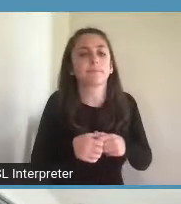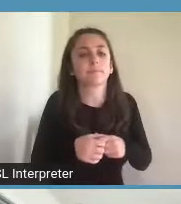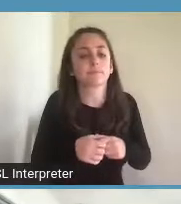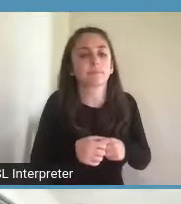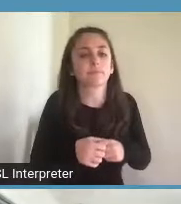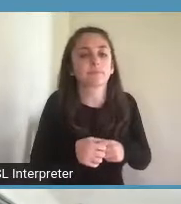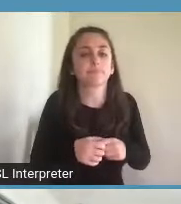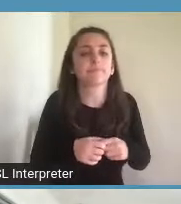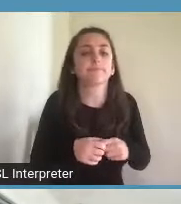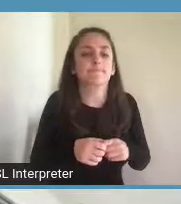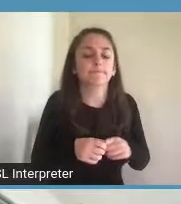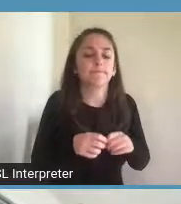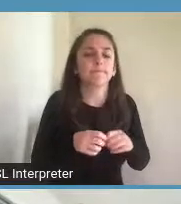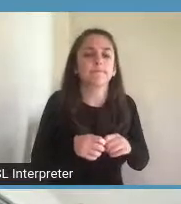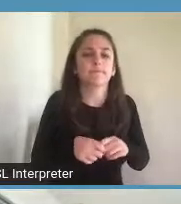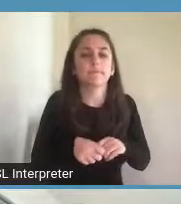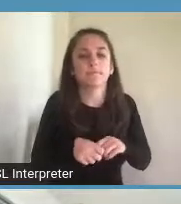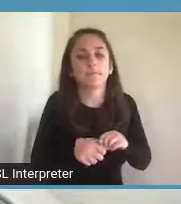able to track that traffic.